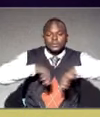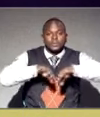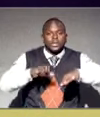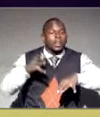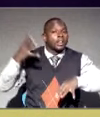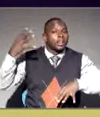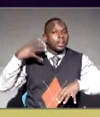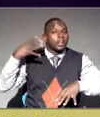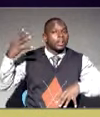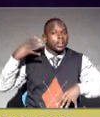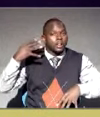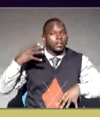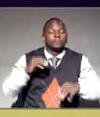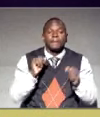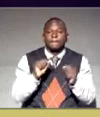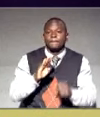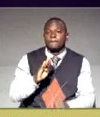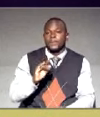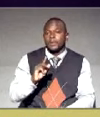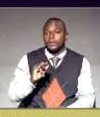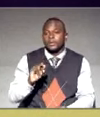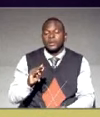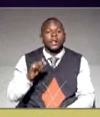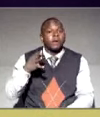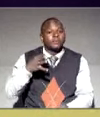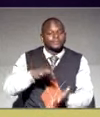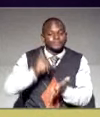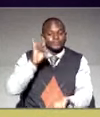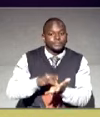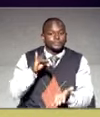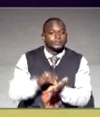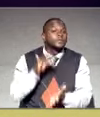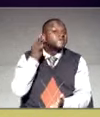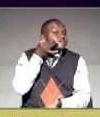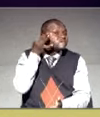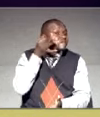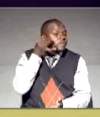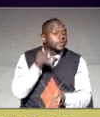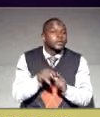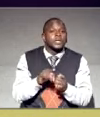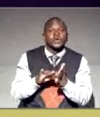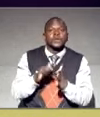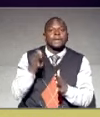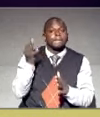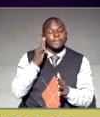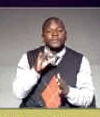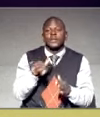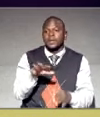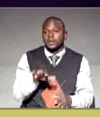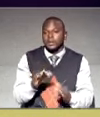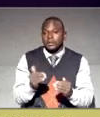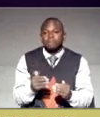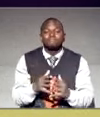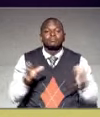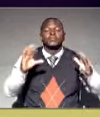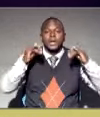moisture that can allow bacteria. Avoid use of cotton swabs to clean the ears. Use earplugs while in areas with